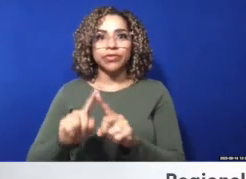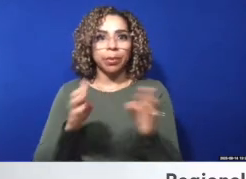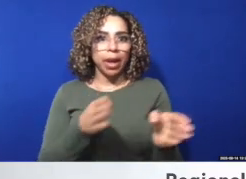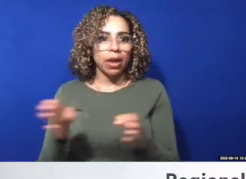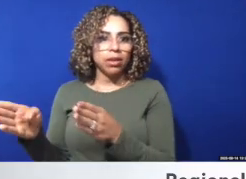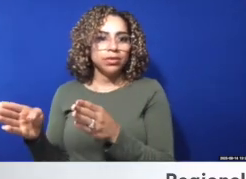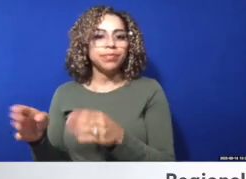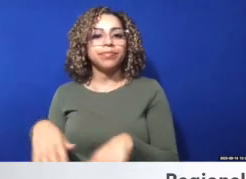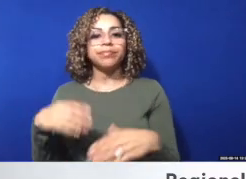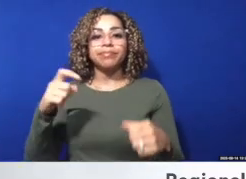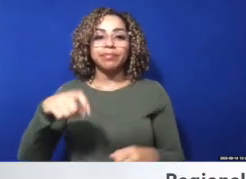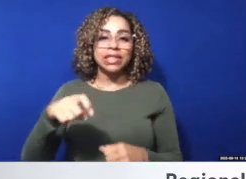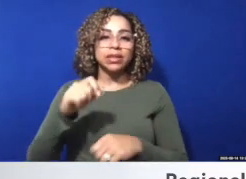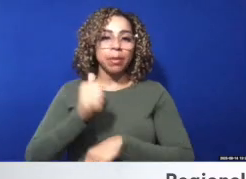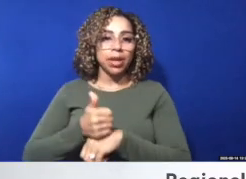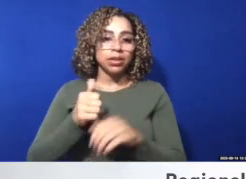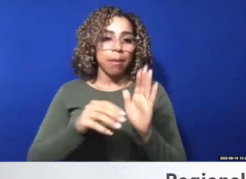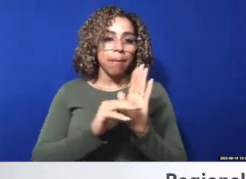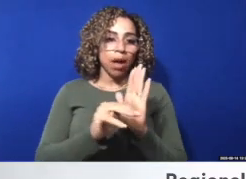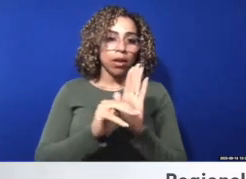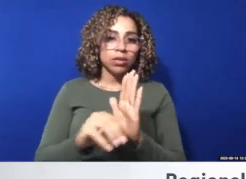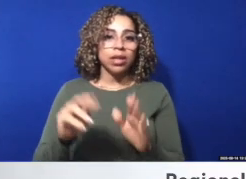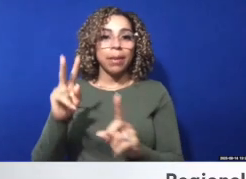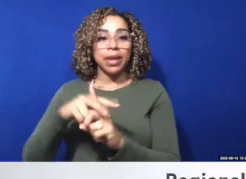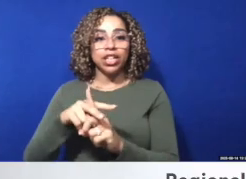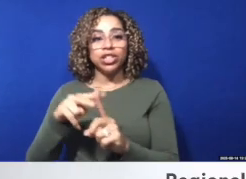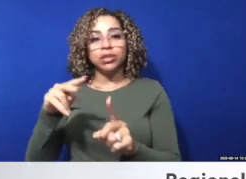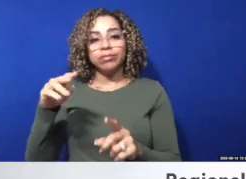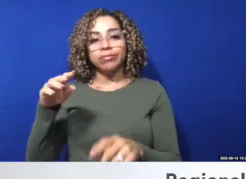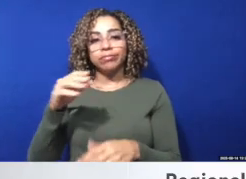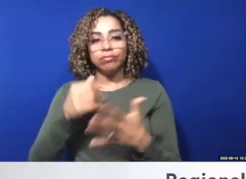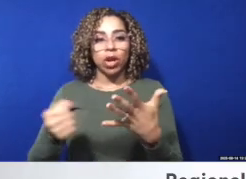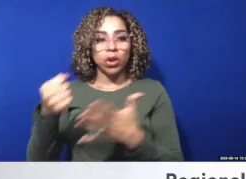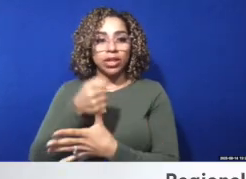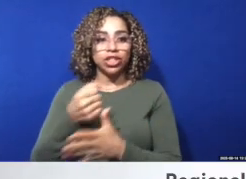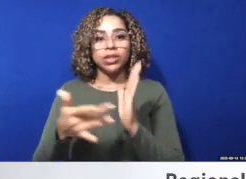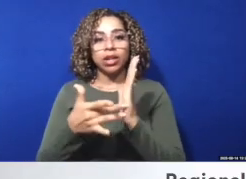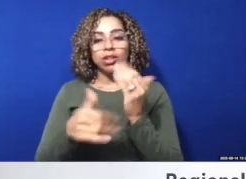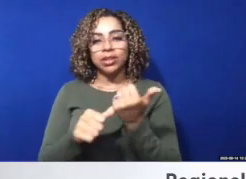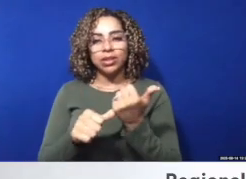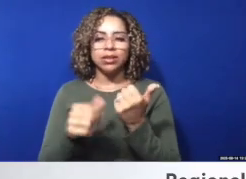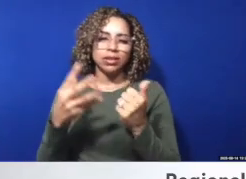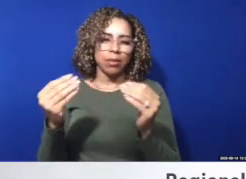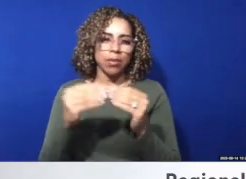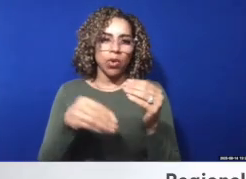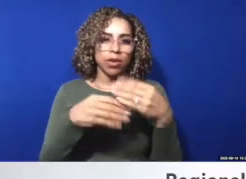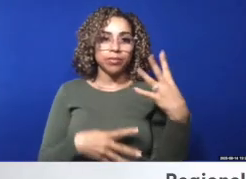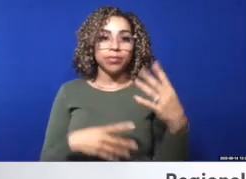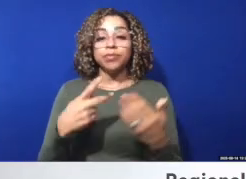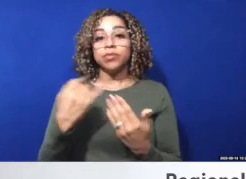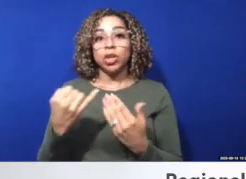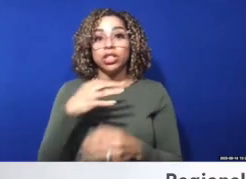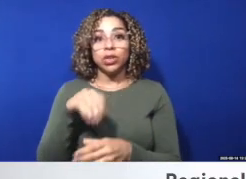models, application prioritization, technical assistance, and more. The projects in this portfolio include the Clean Cars